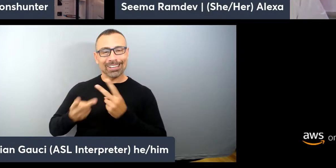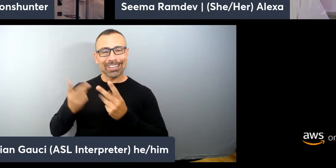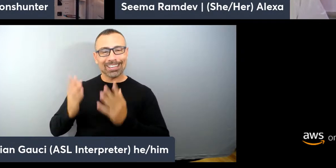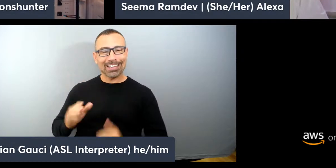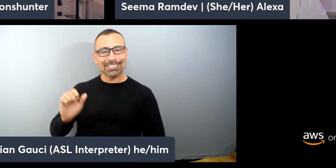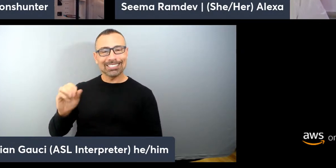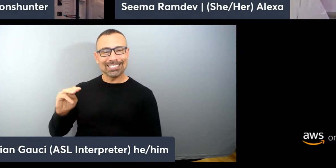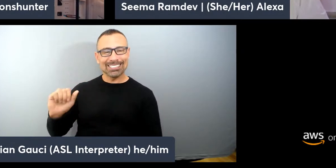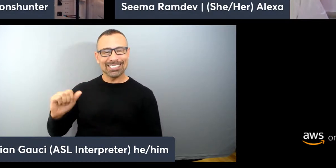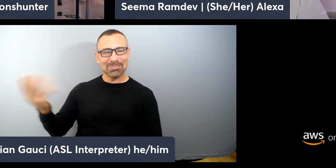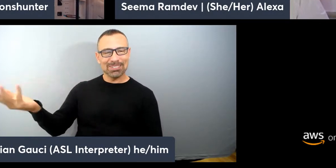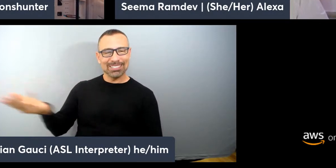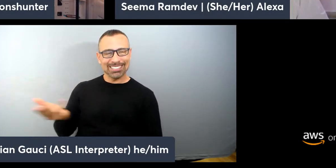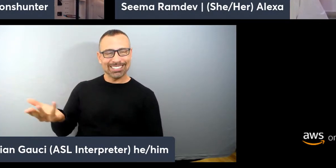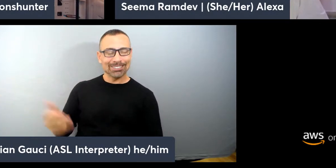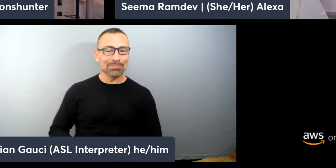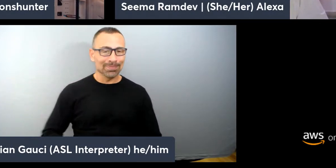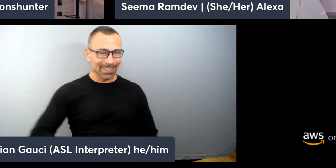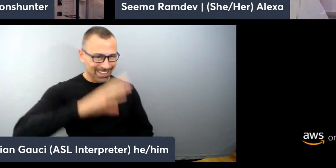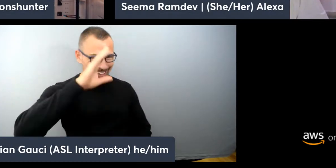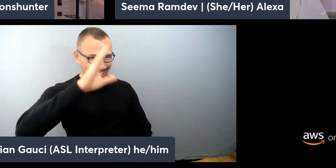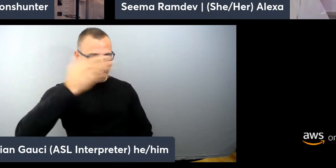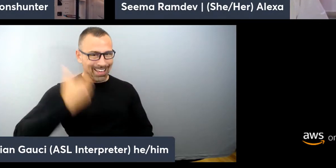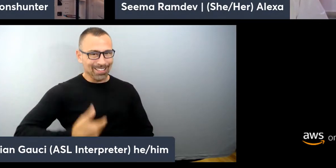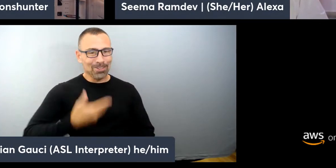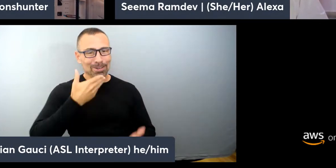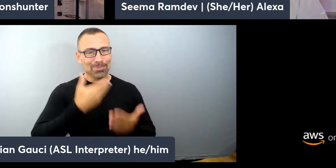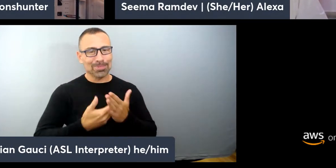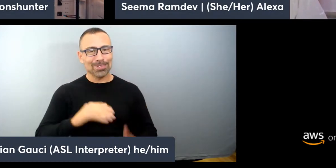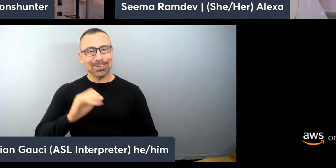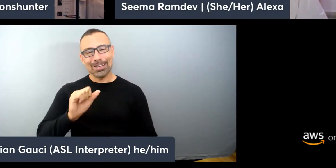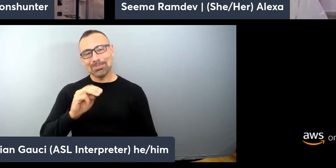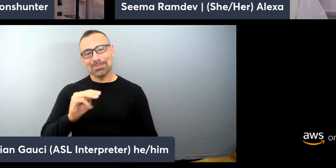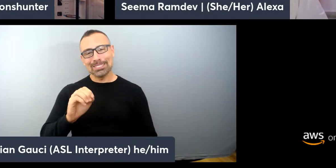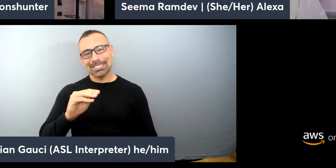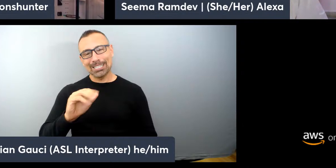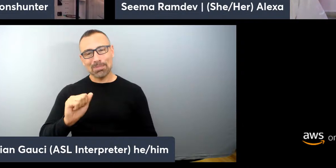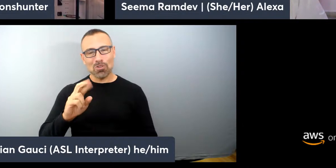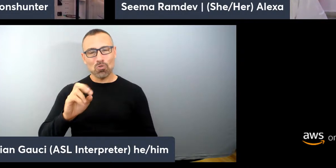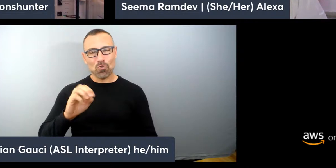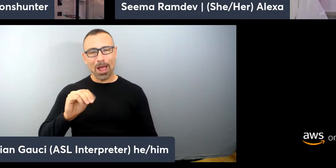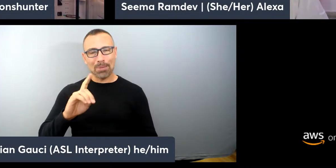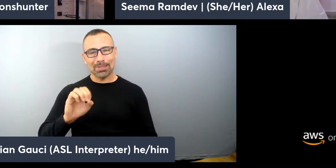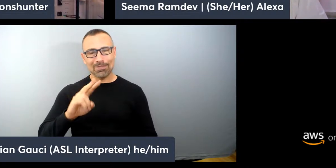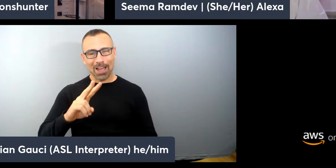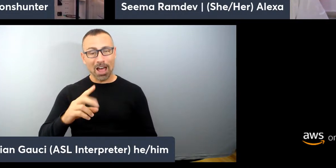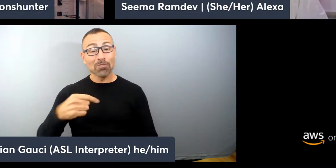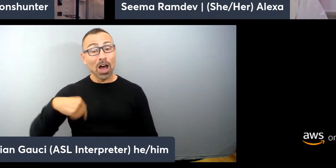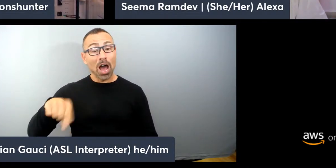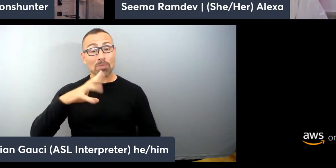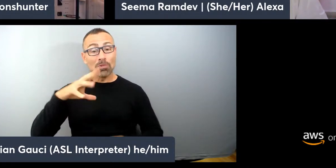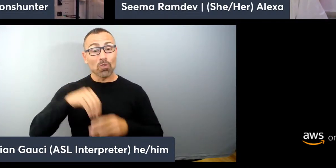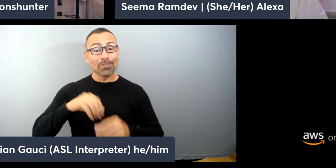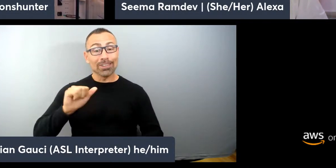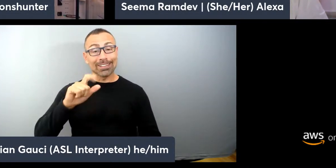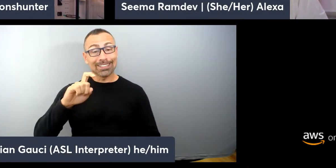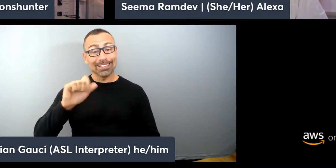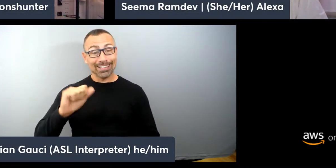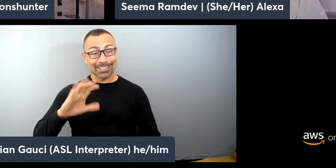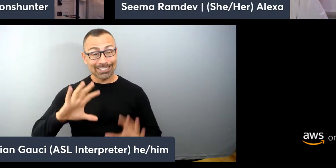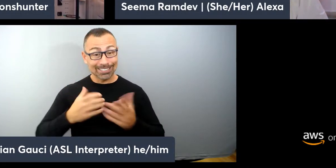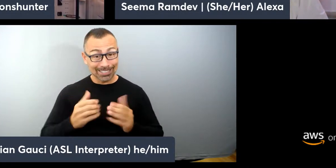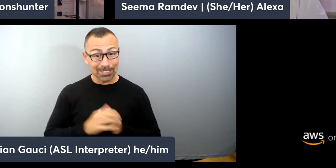Thanks, Aaron. I'm Seema Ramdev. I'm part of Alexa team at Amazon, and I'm really excited to hear about Amazon